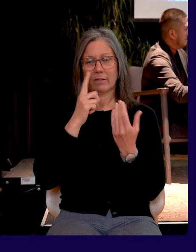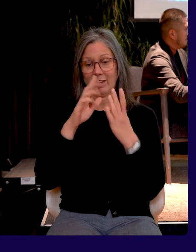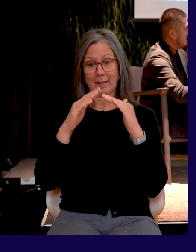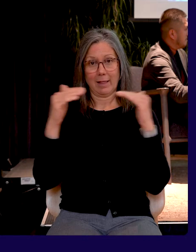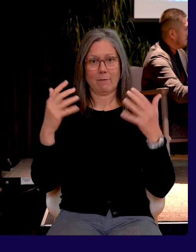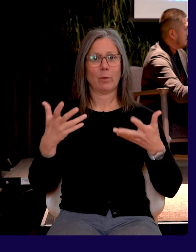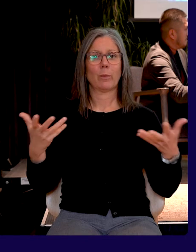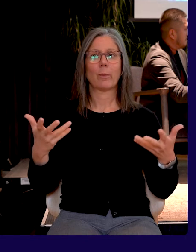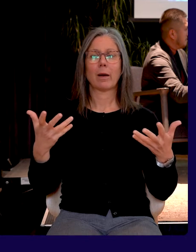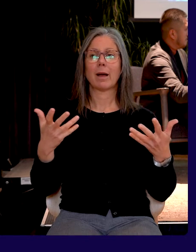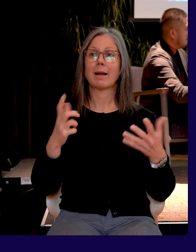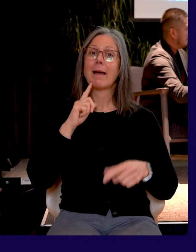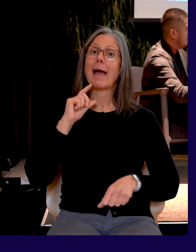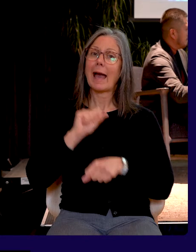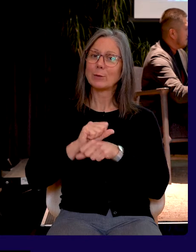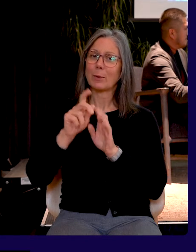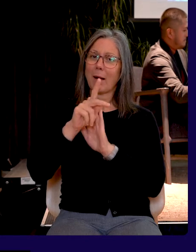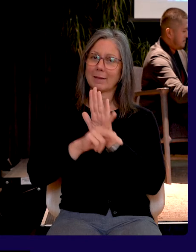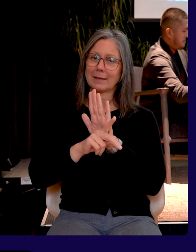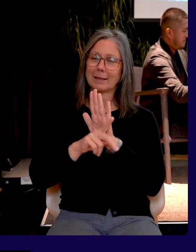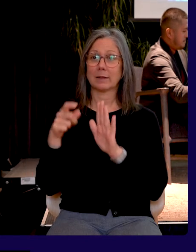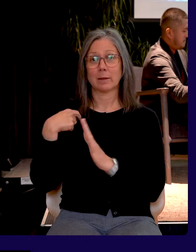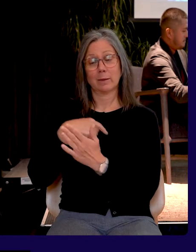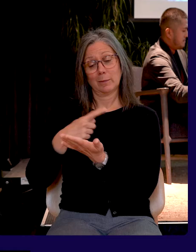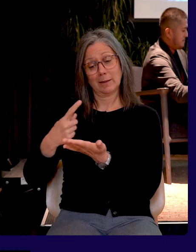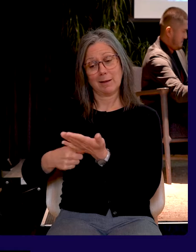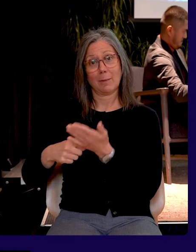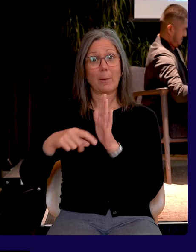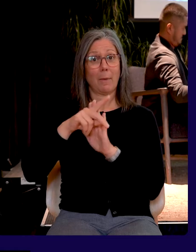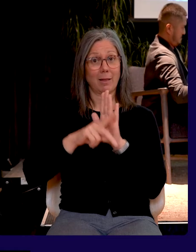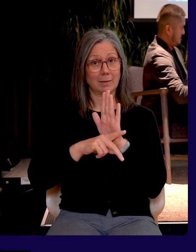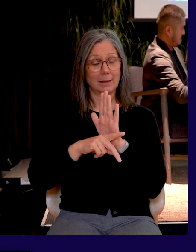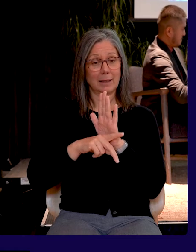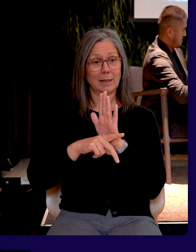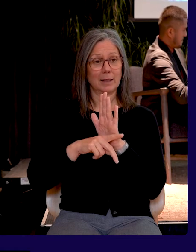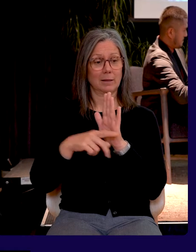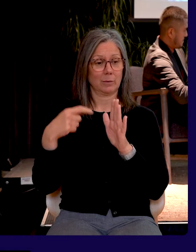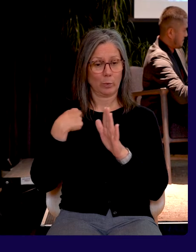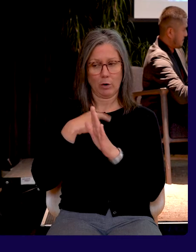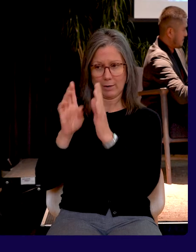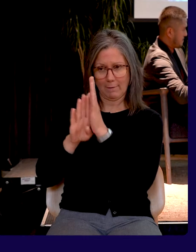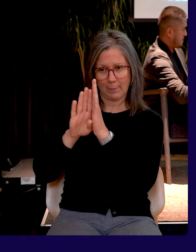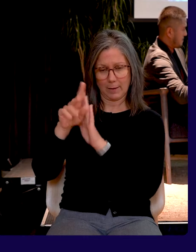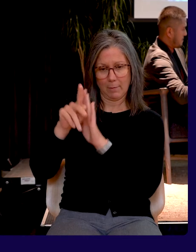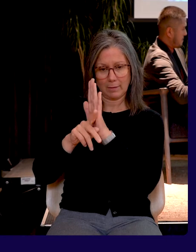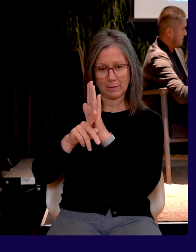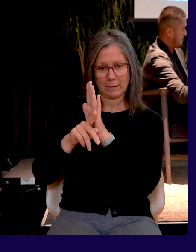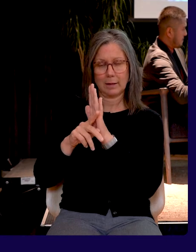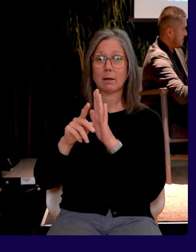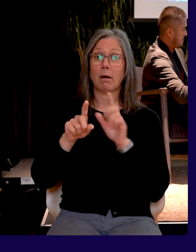of actual policy, like we can talk about policy that we are working on, actually